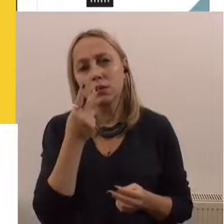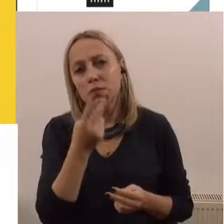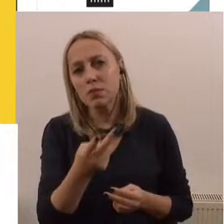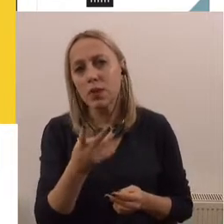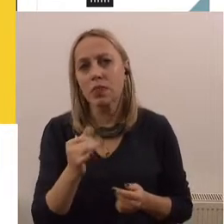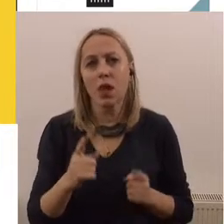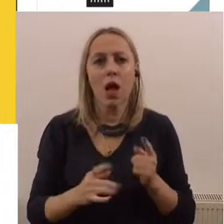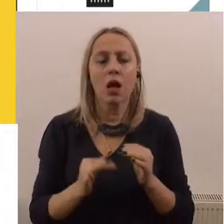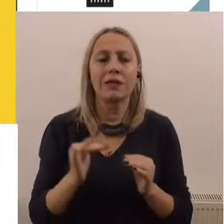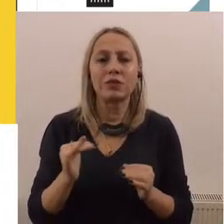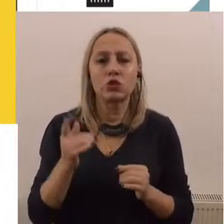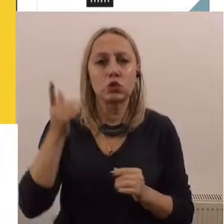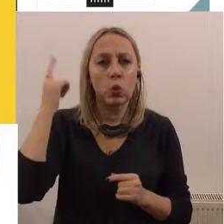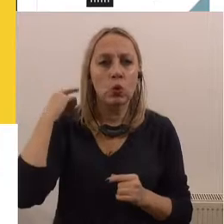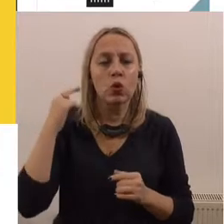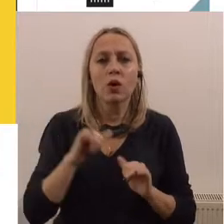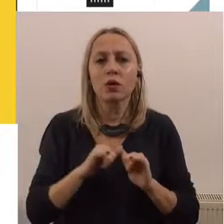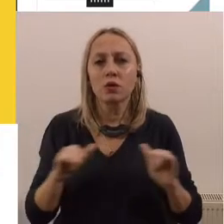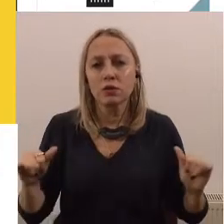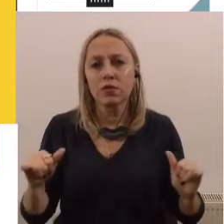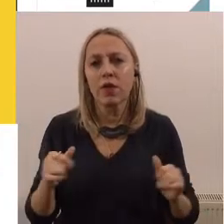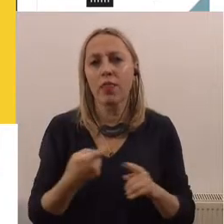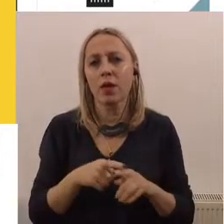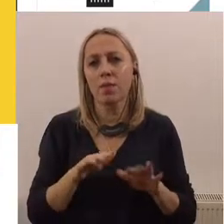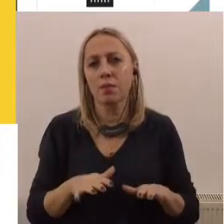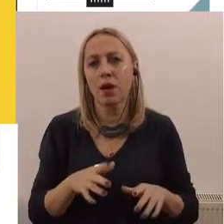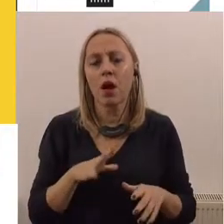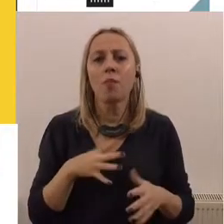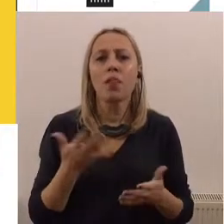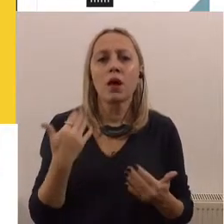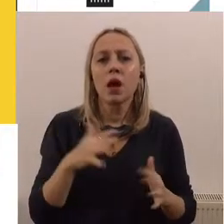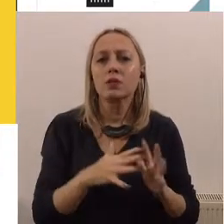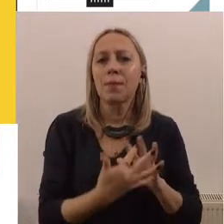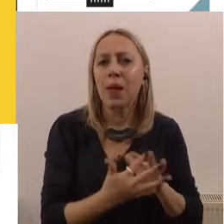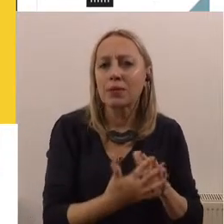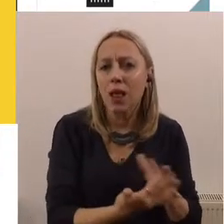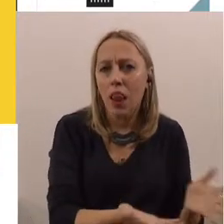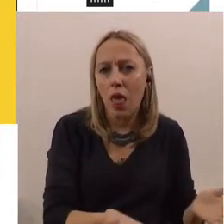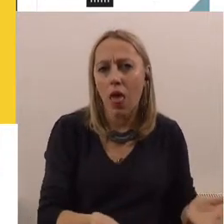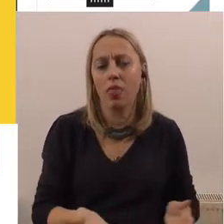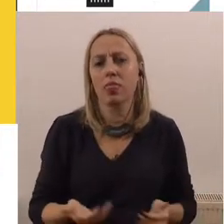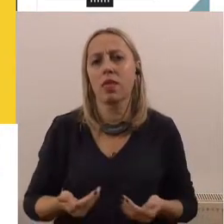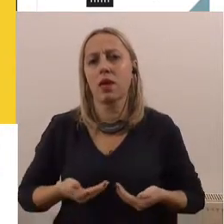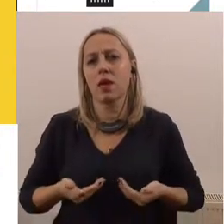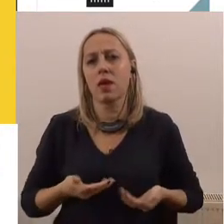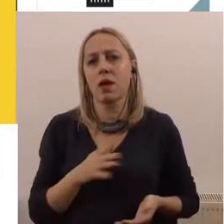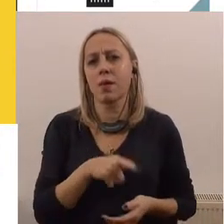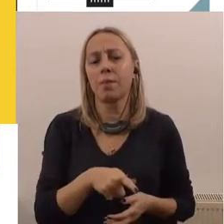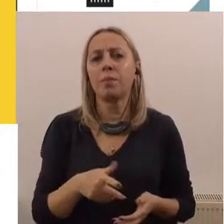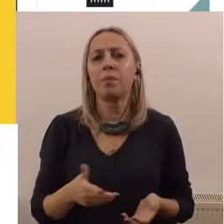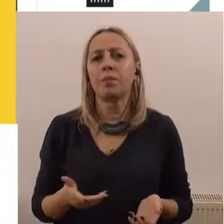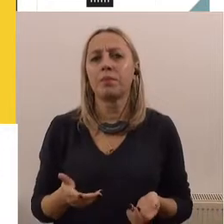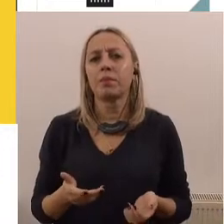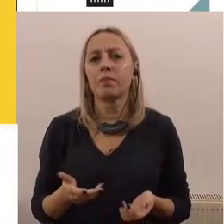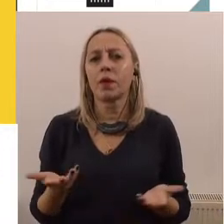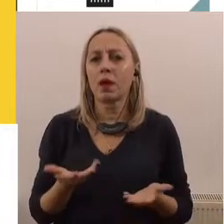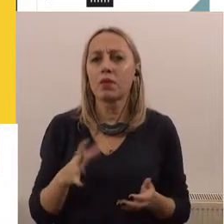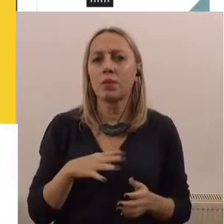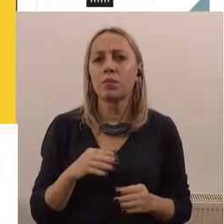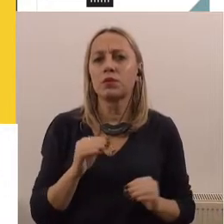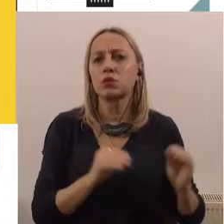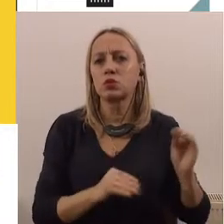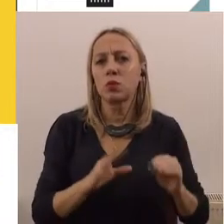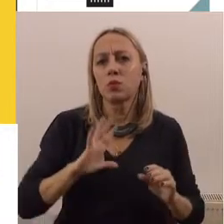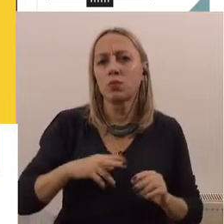a provisional settlement for which established after Second World War, but